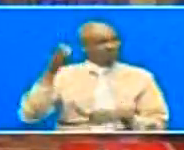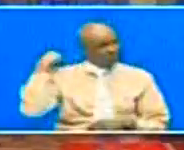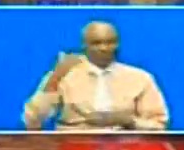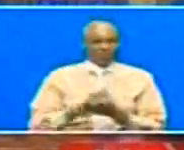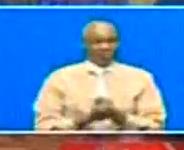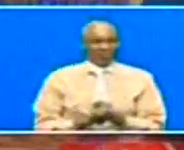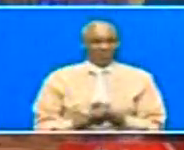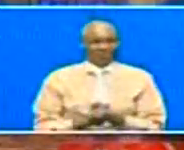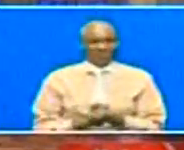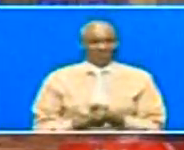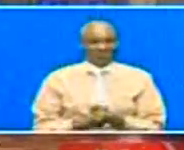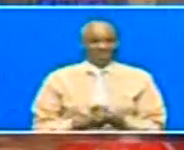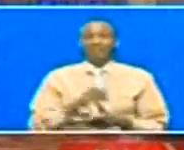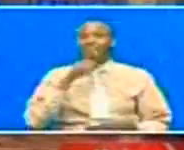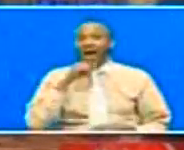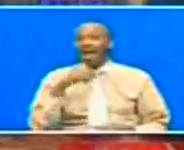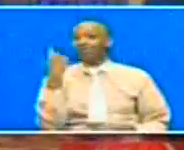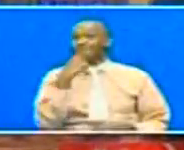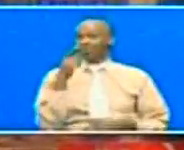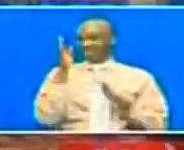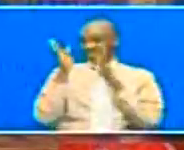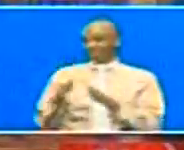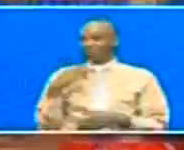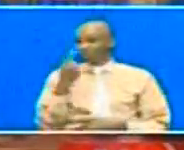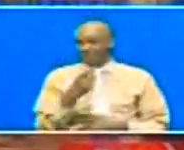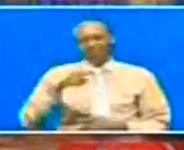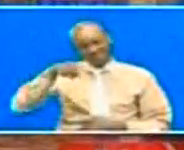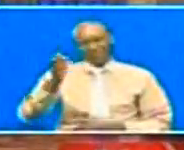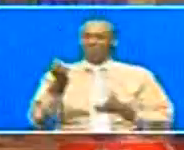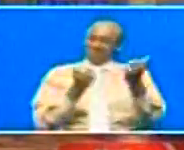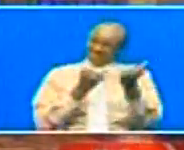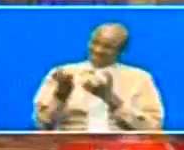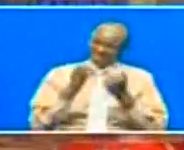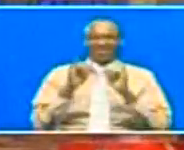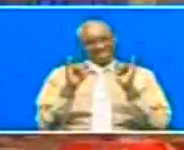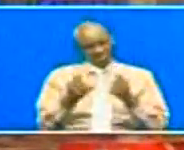day. The man I'm about to speak to has been in this business since